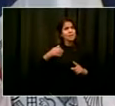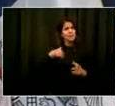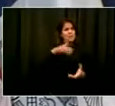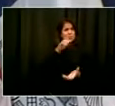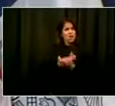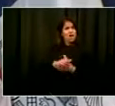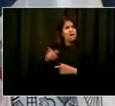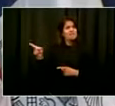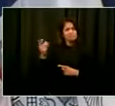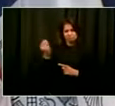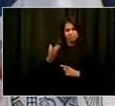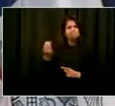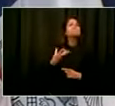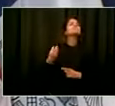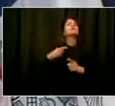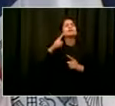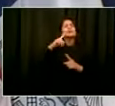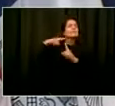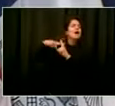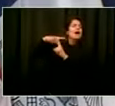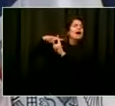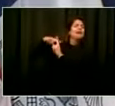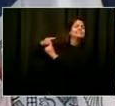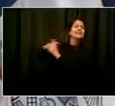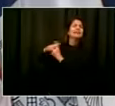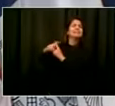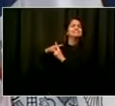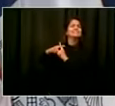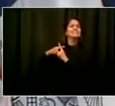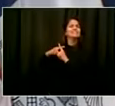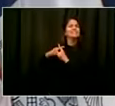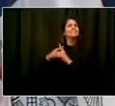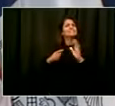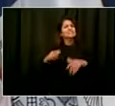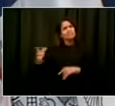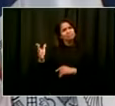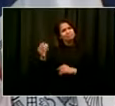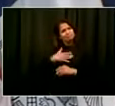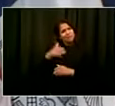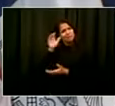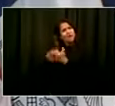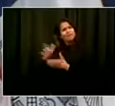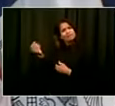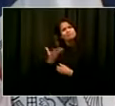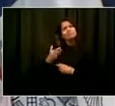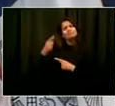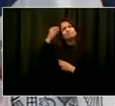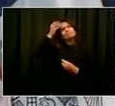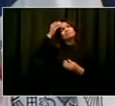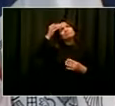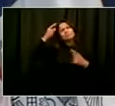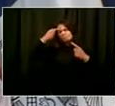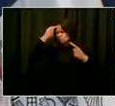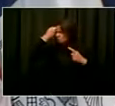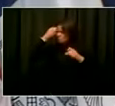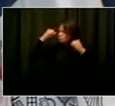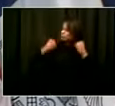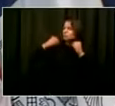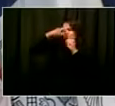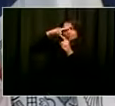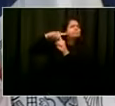things: election, stimulus, vaccine. And I think she's right that those three